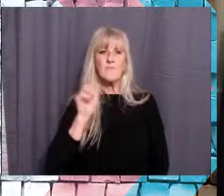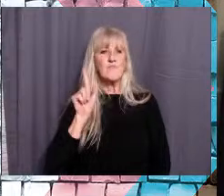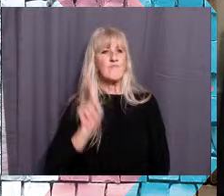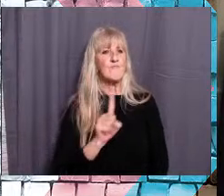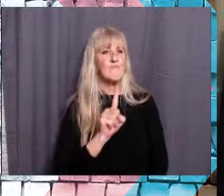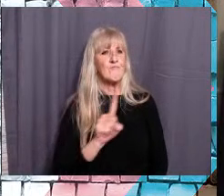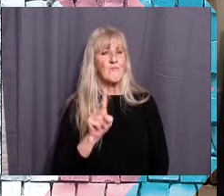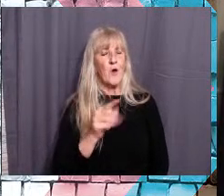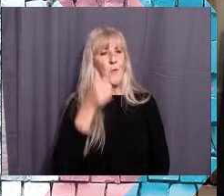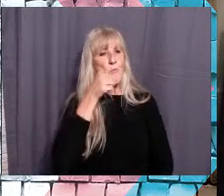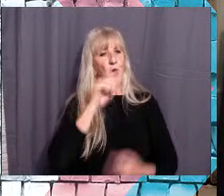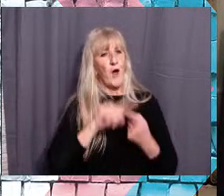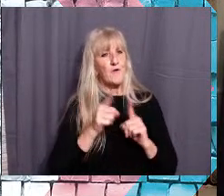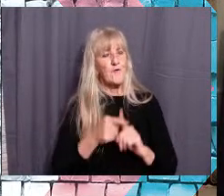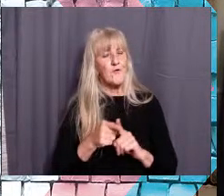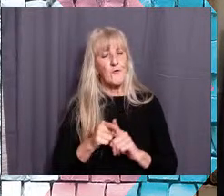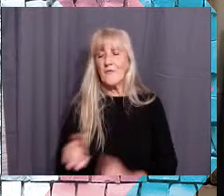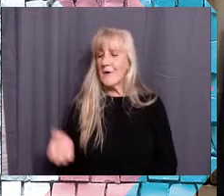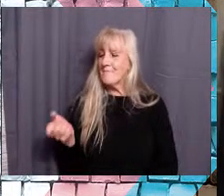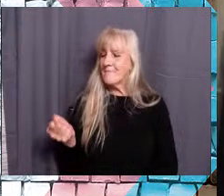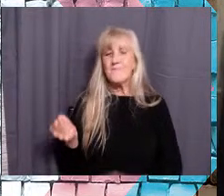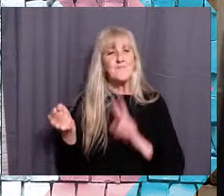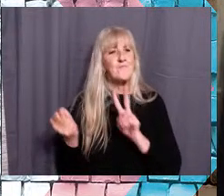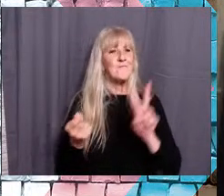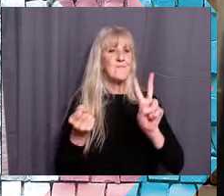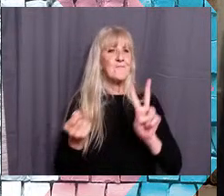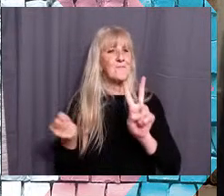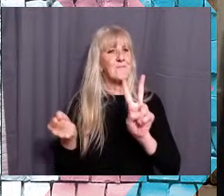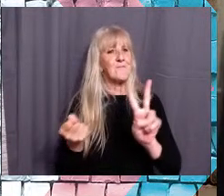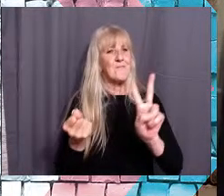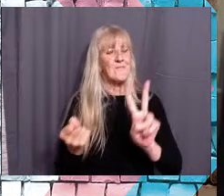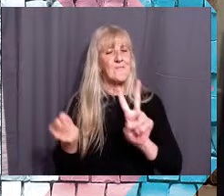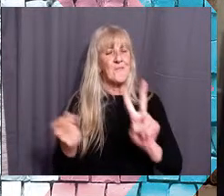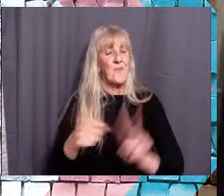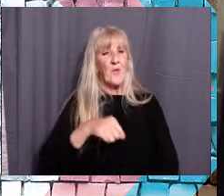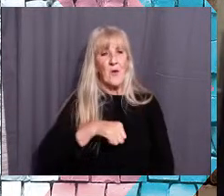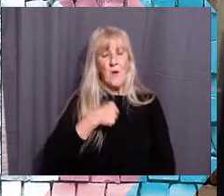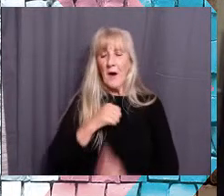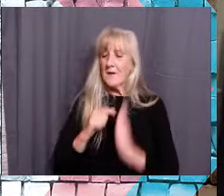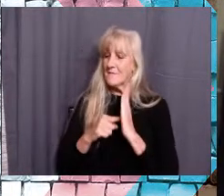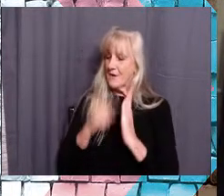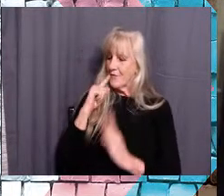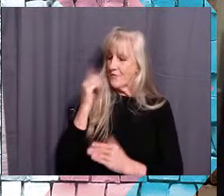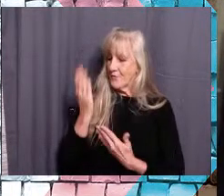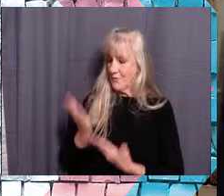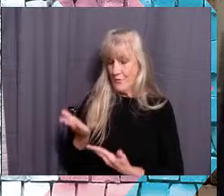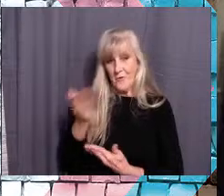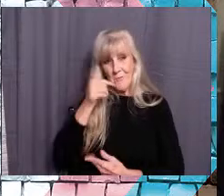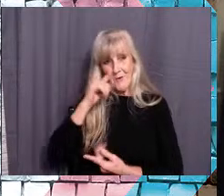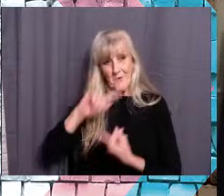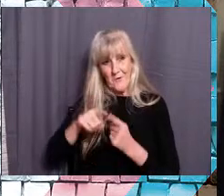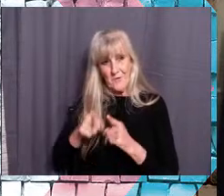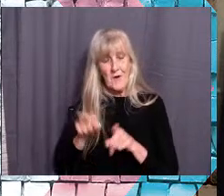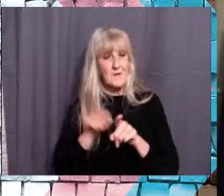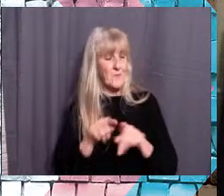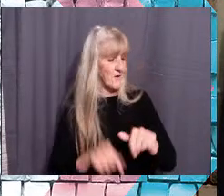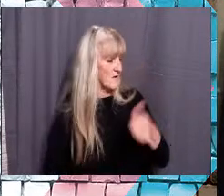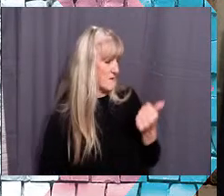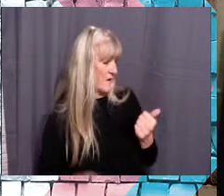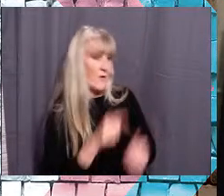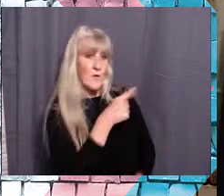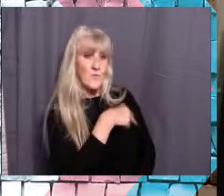my girlfriend's hand in mine. Pride is being an example to her and to others that have been taught to feel